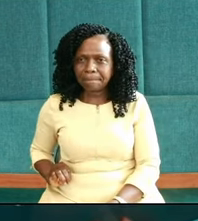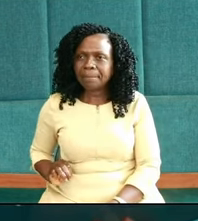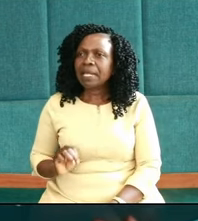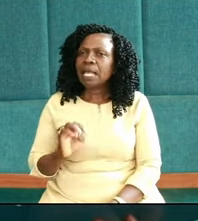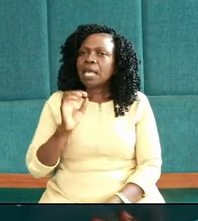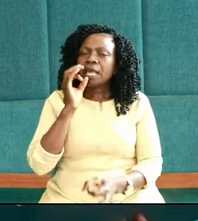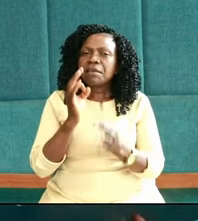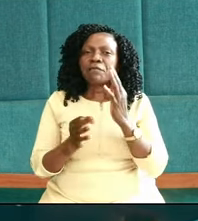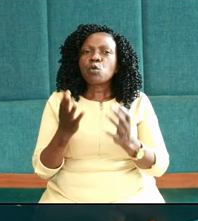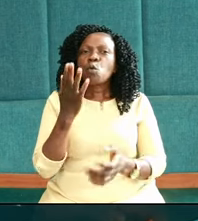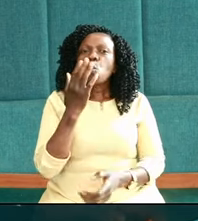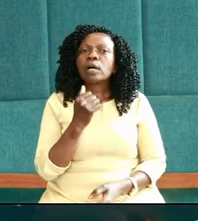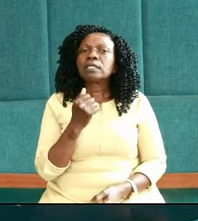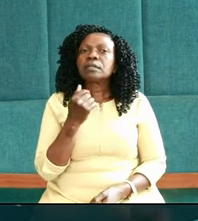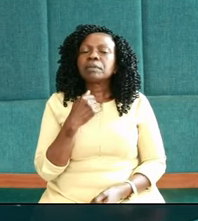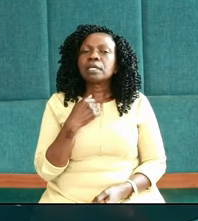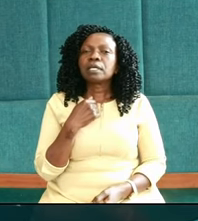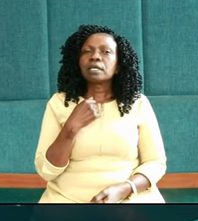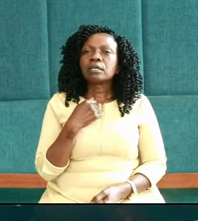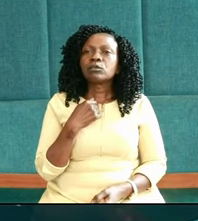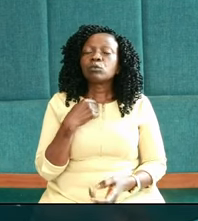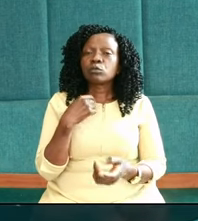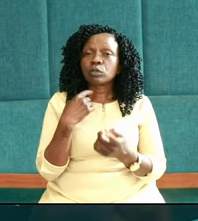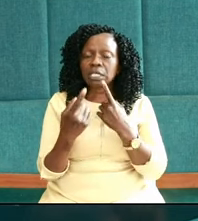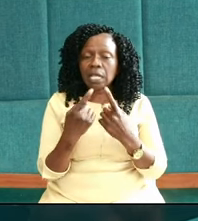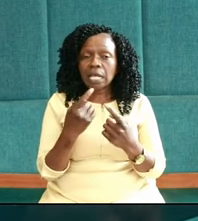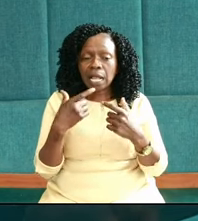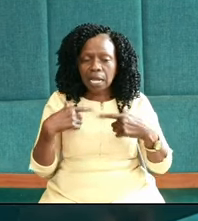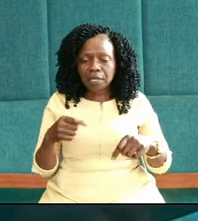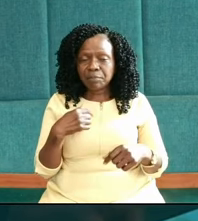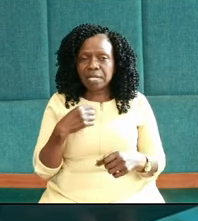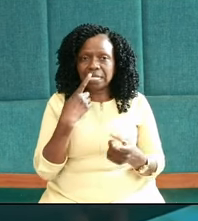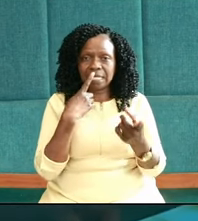If you want me to say it, let me say,